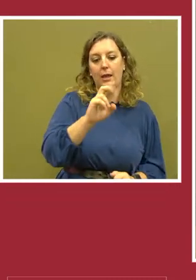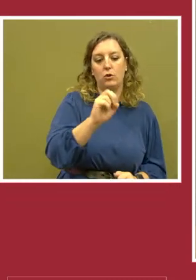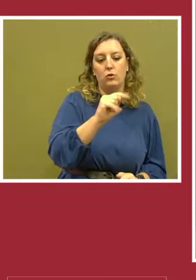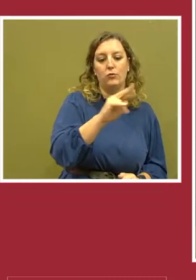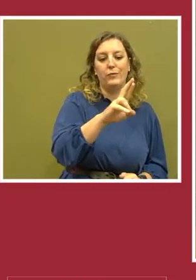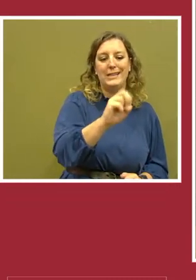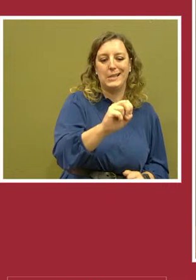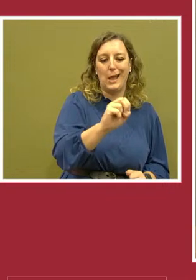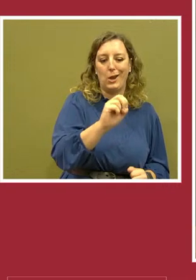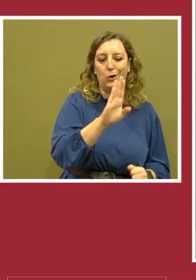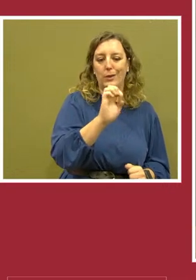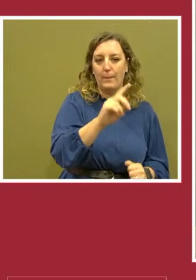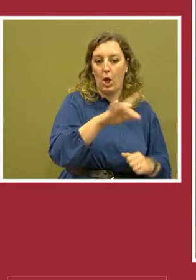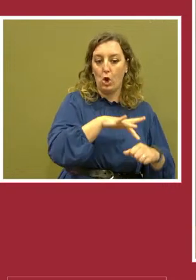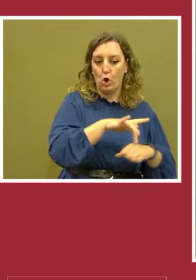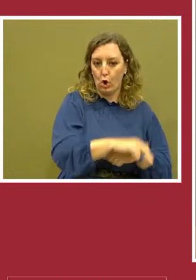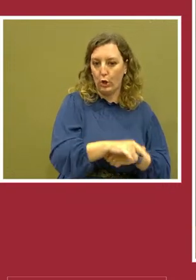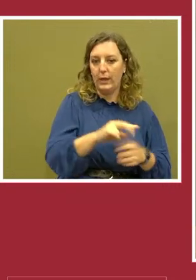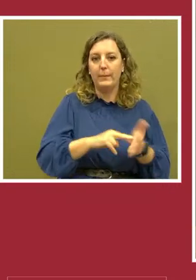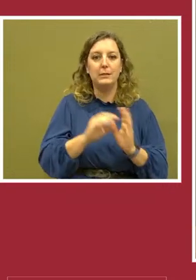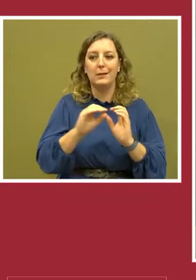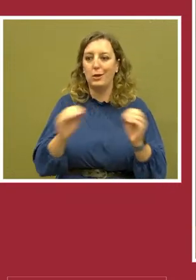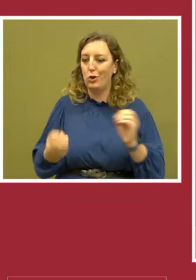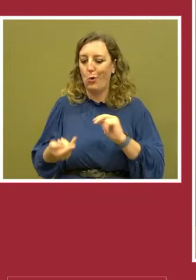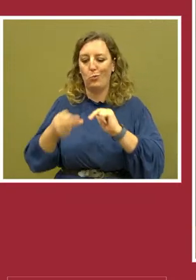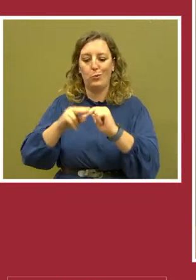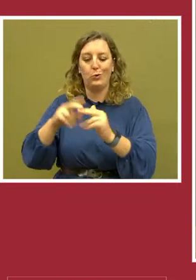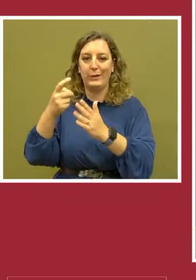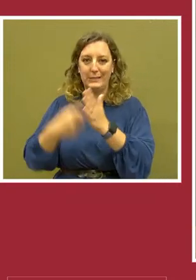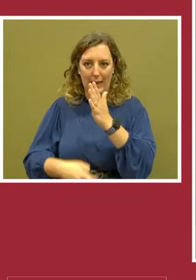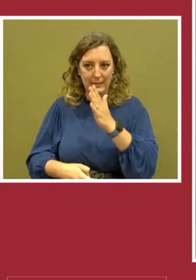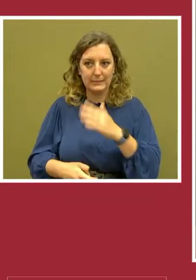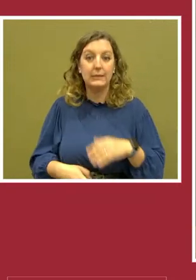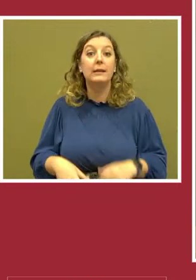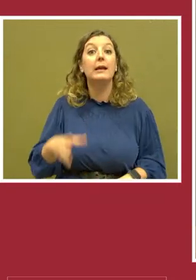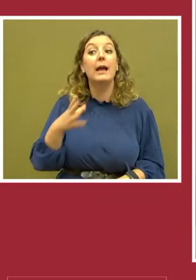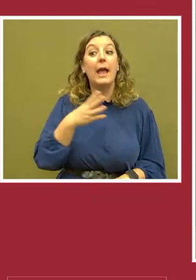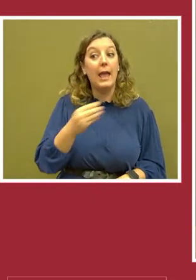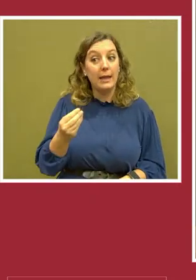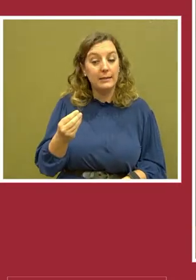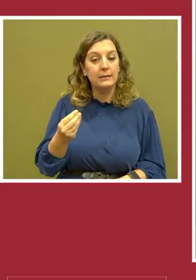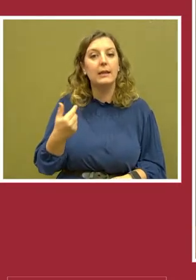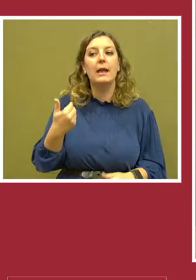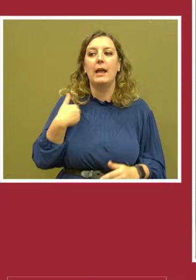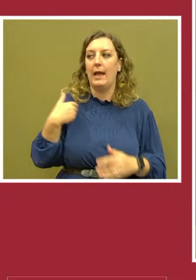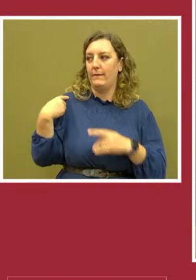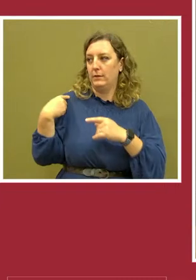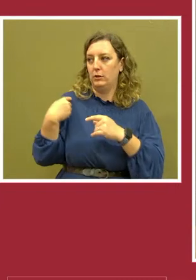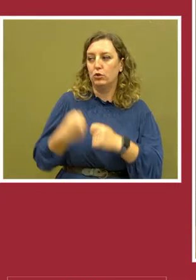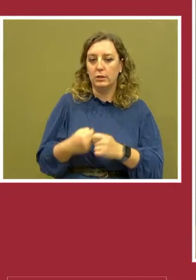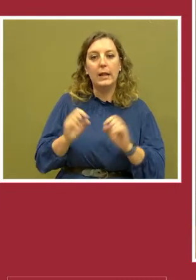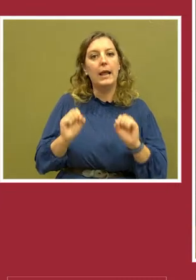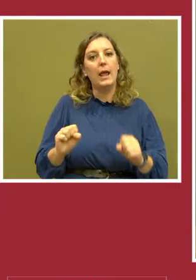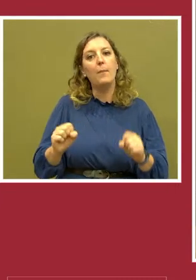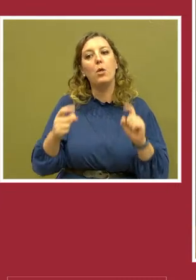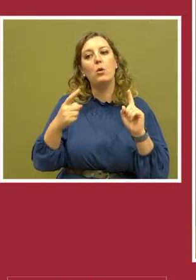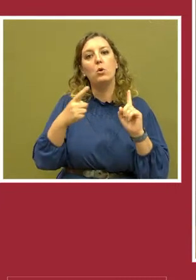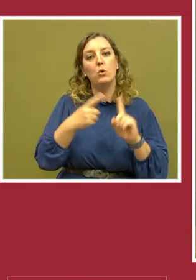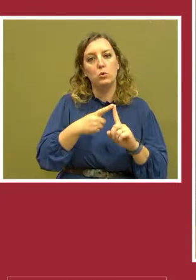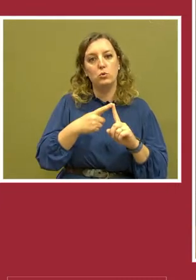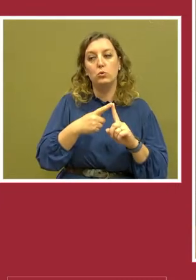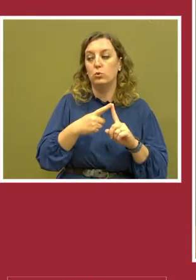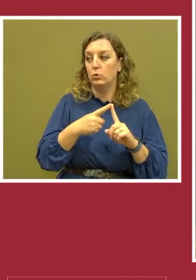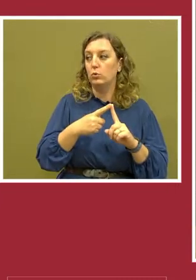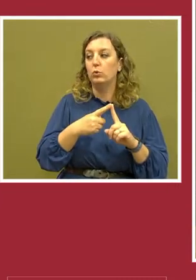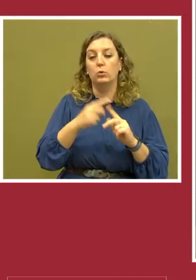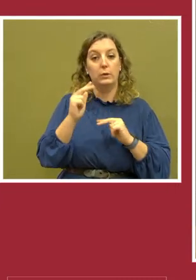so this is gonna come with no increase in taxes, and that we have traditionally been able to do